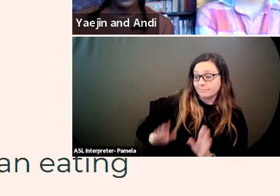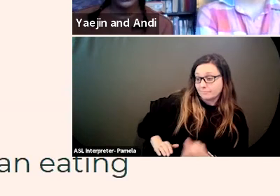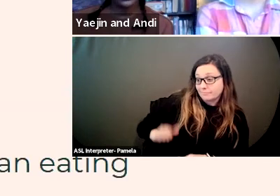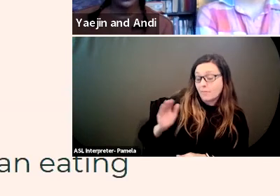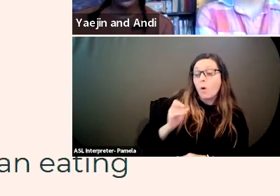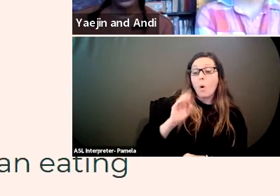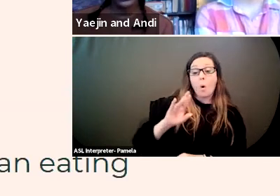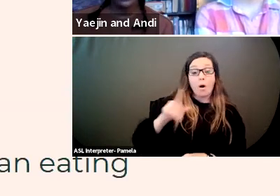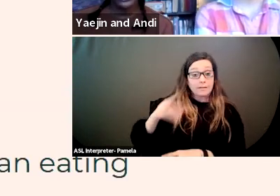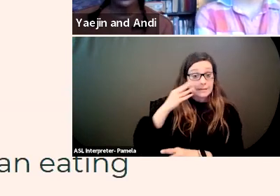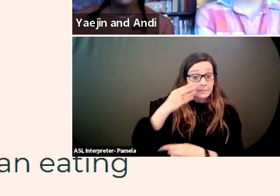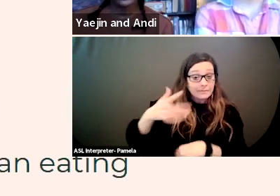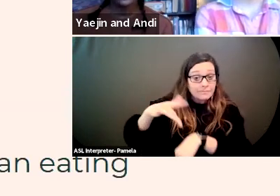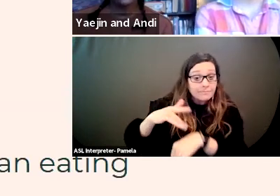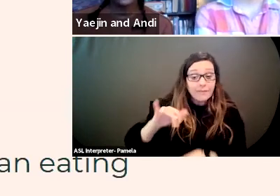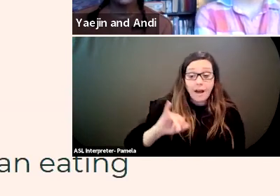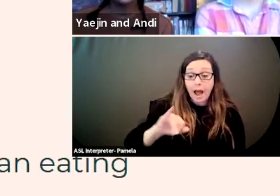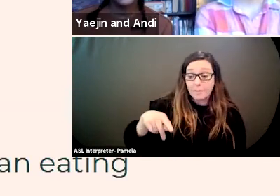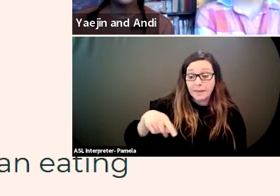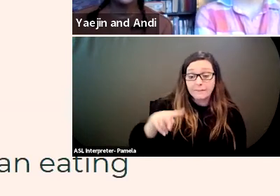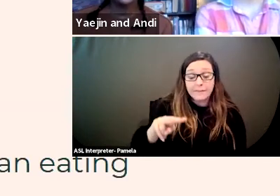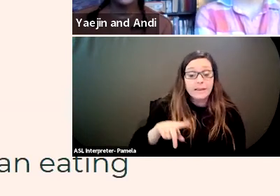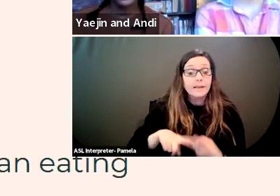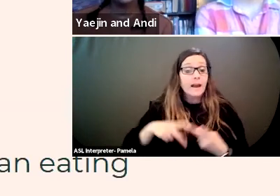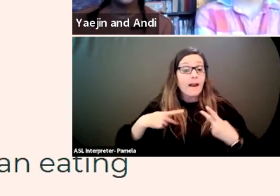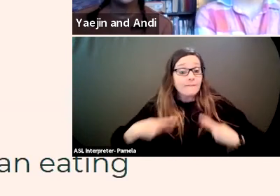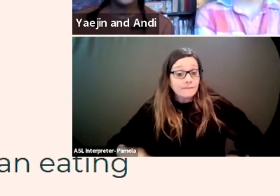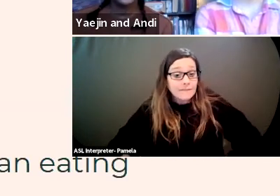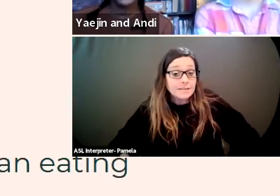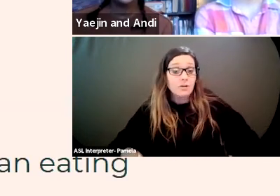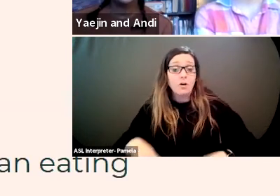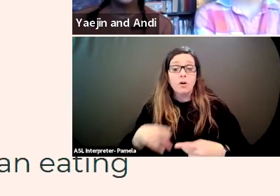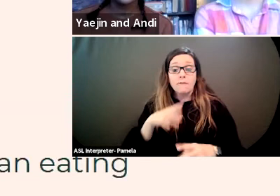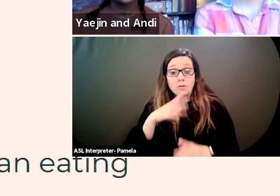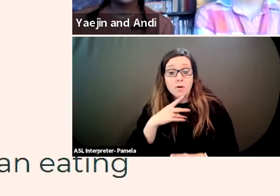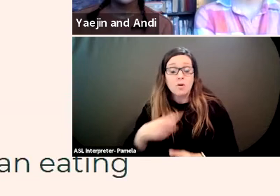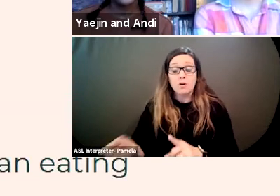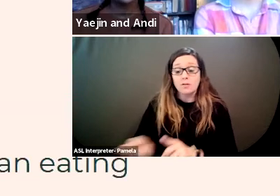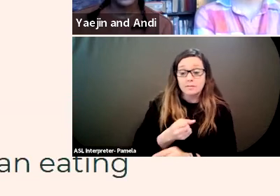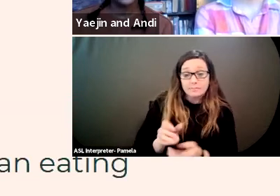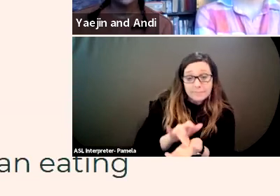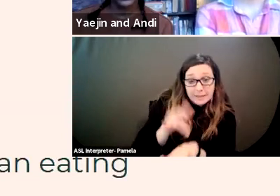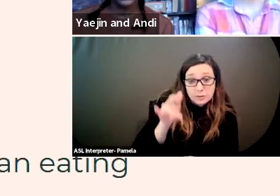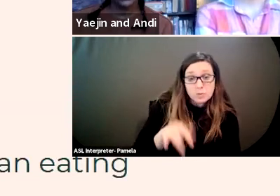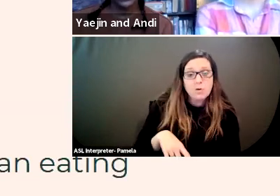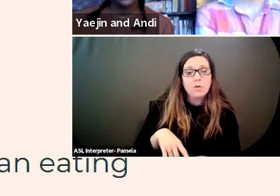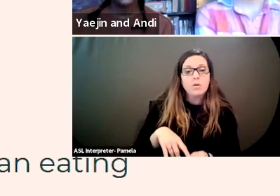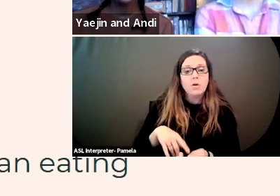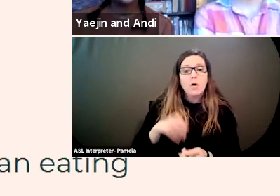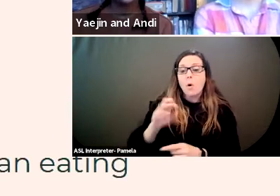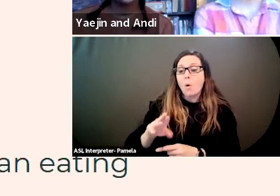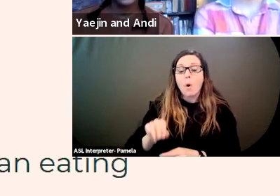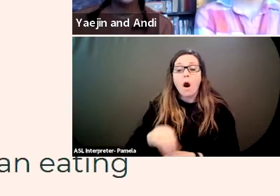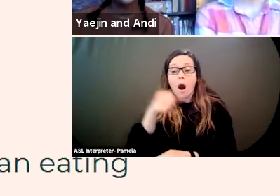partner violence, whether that be physical, verbal, or sexual, having gone through anti-LGBTQ2S violence, whether that be